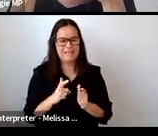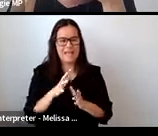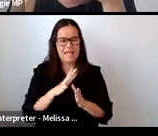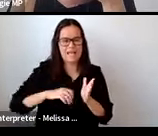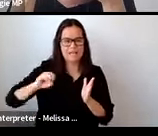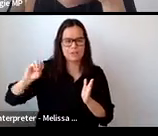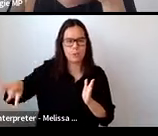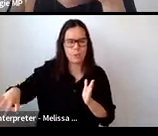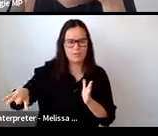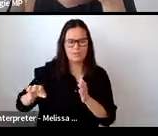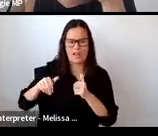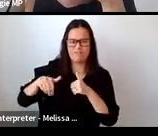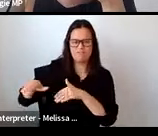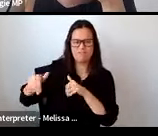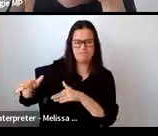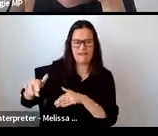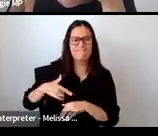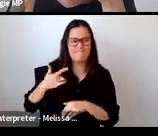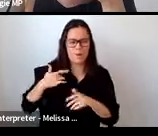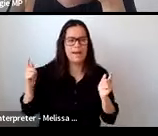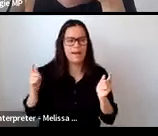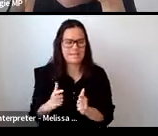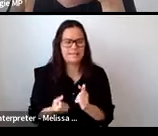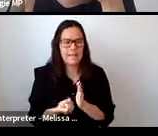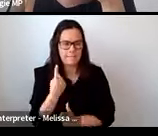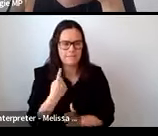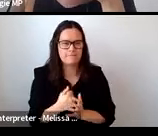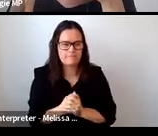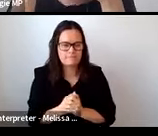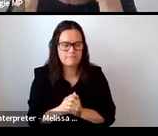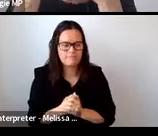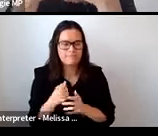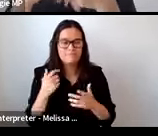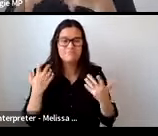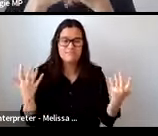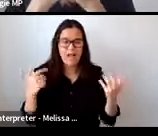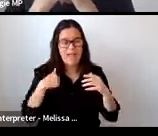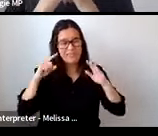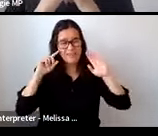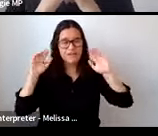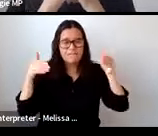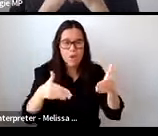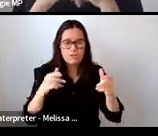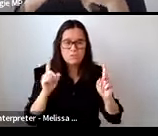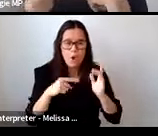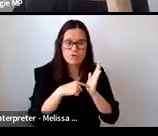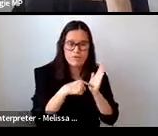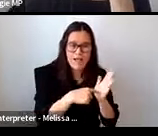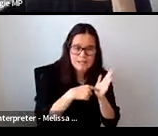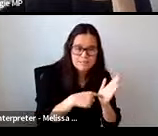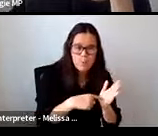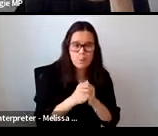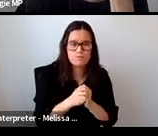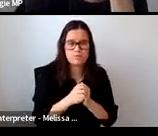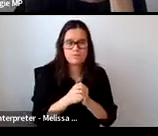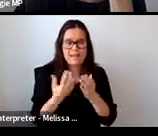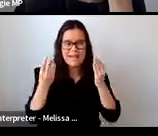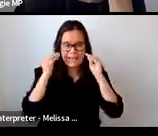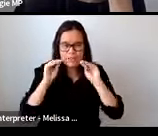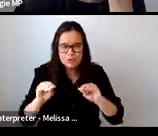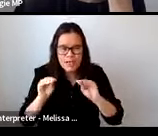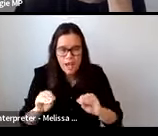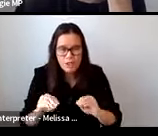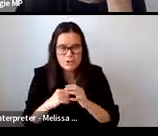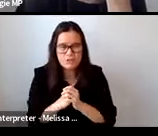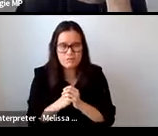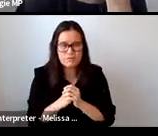And looking at things like transport, like education. Now, you've heard stories this morning about